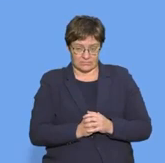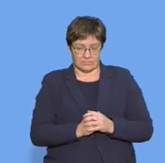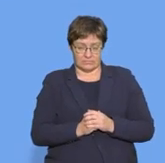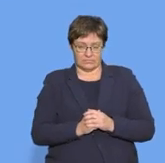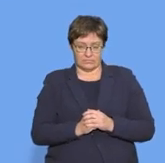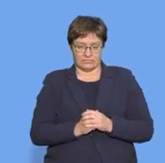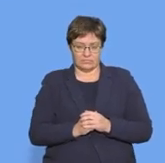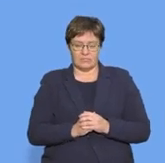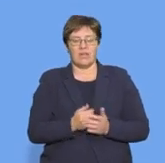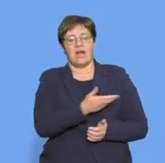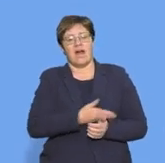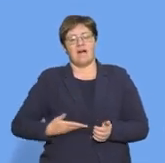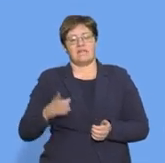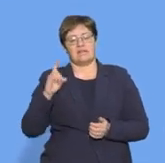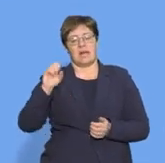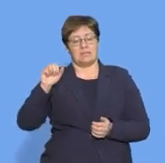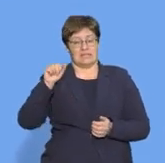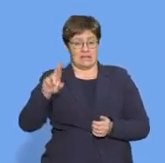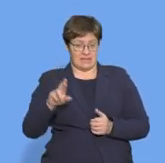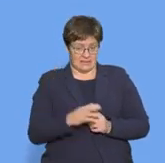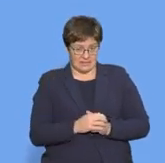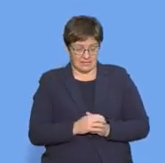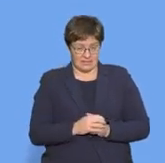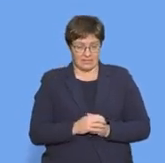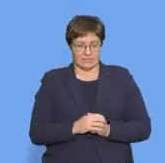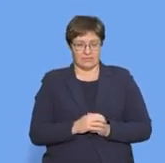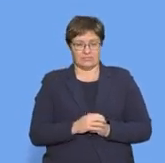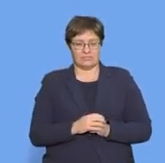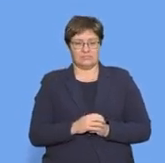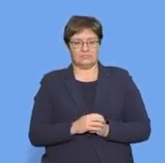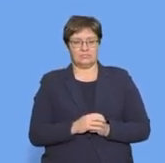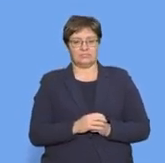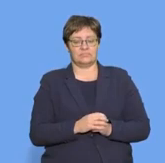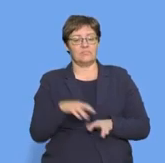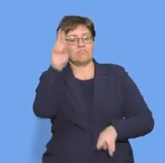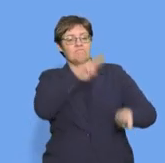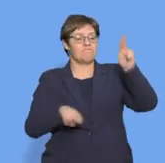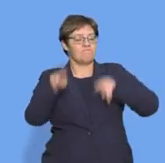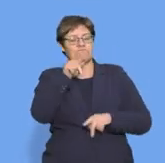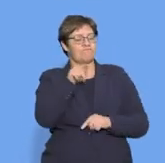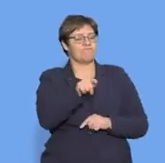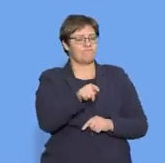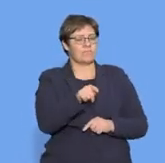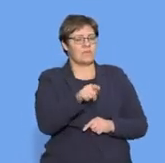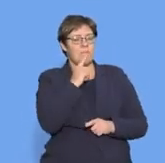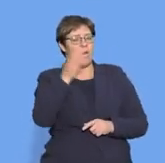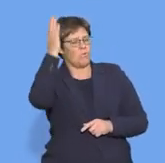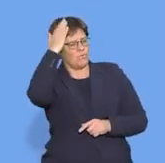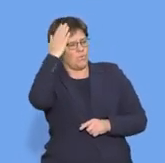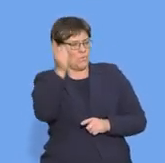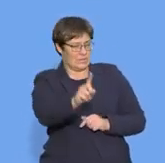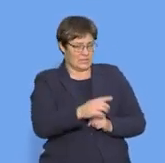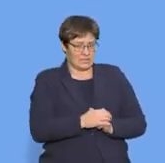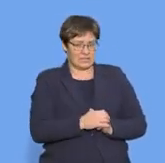it is half the diameter of a circle. Just a quick overview of what you need to be